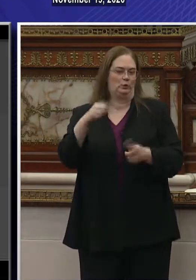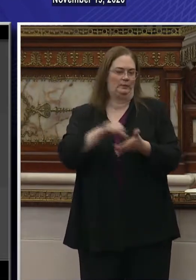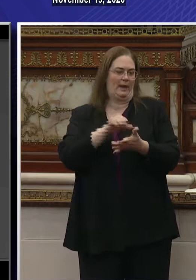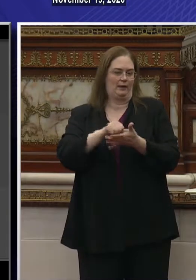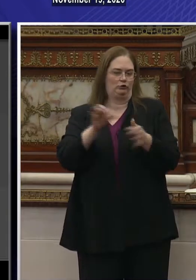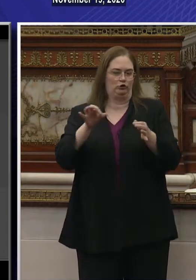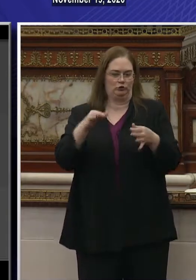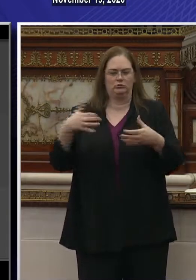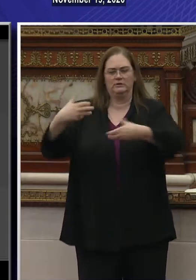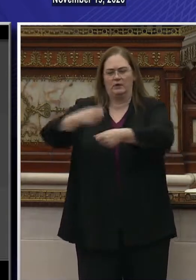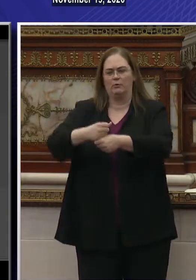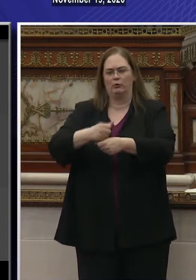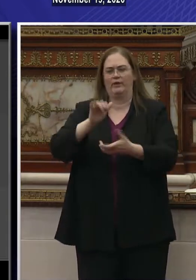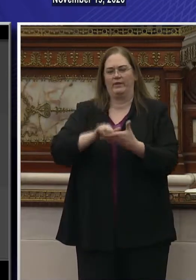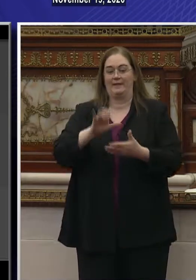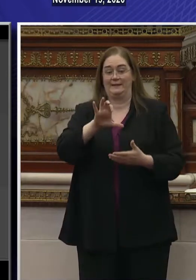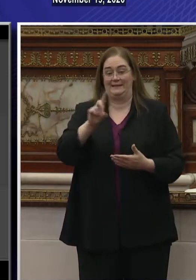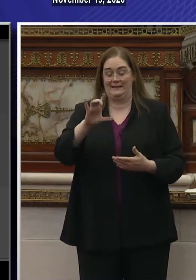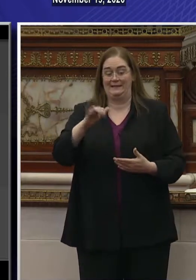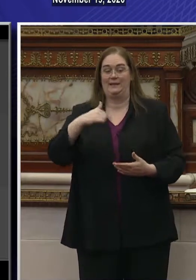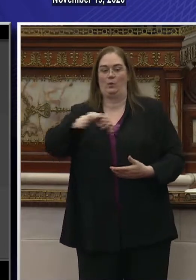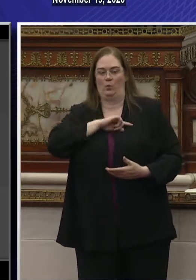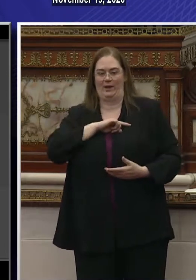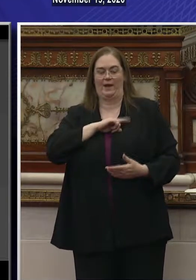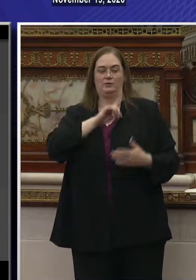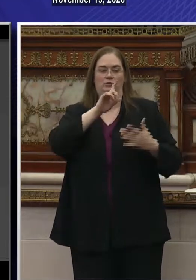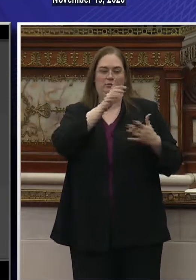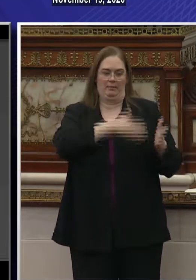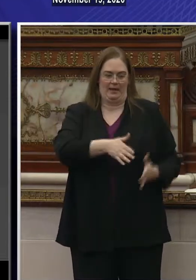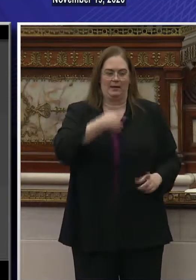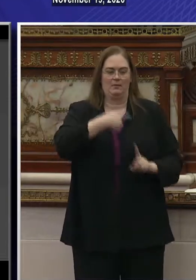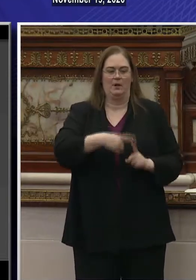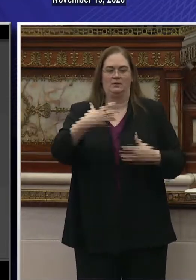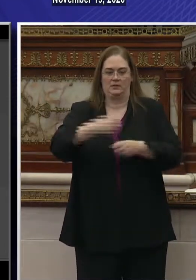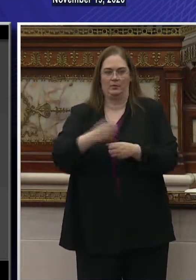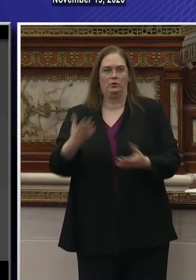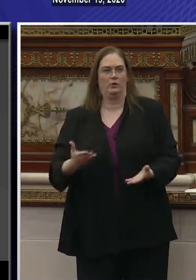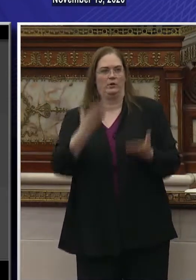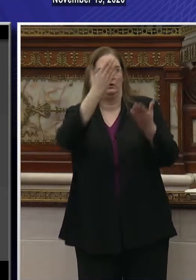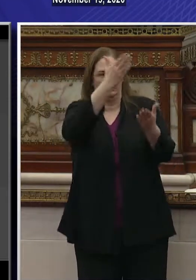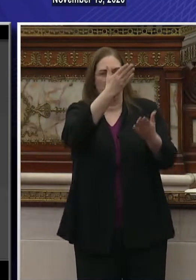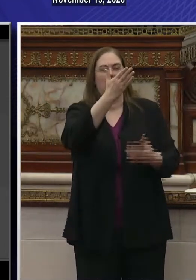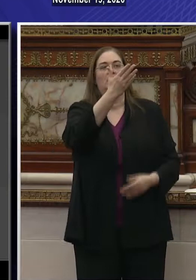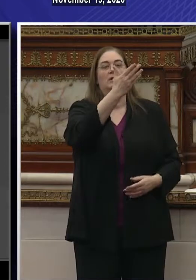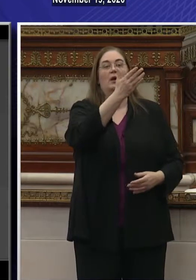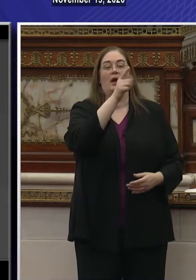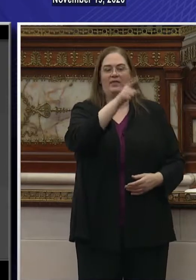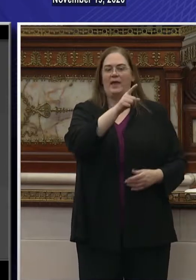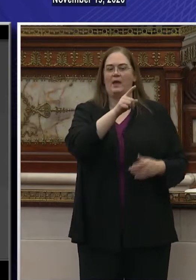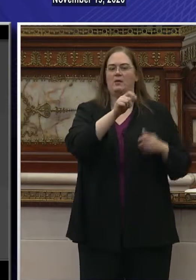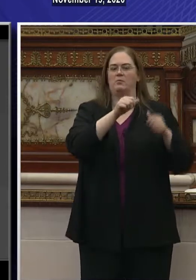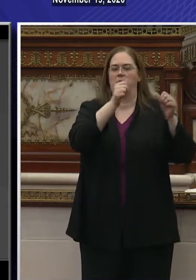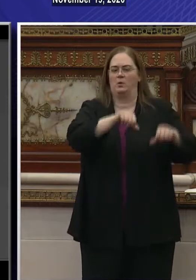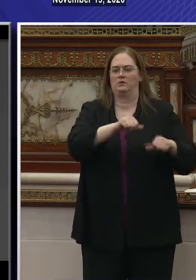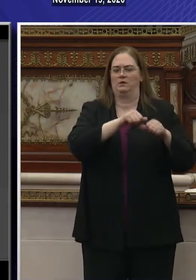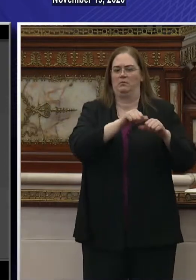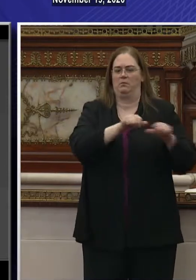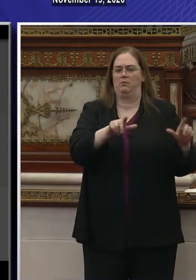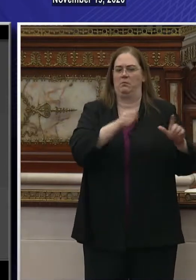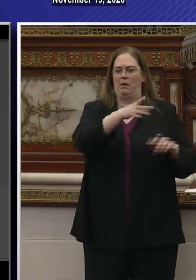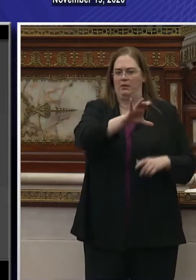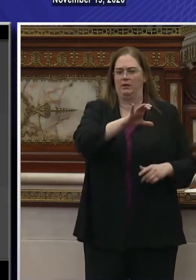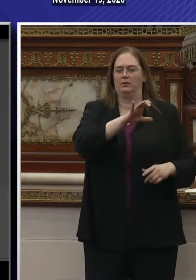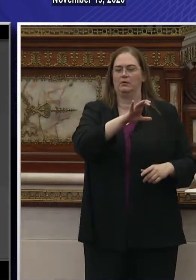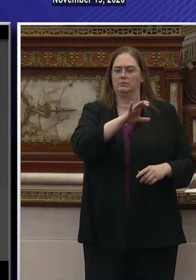2-page summary that the CDC had asked us to construct. The CDC has that posted publicly on their website, and it's